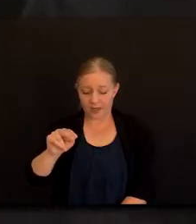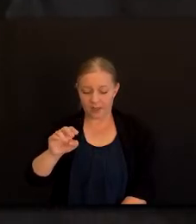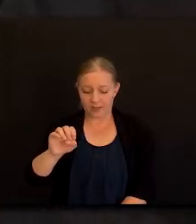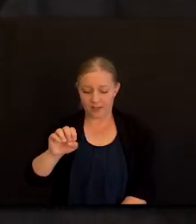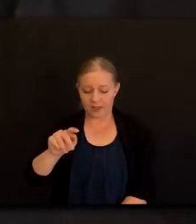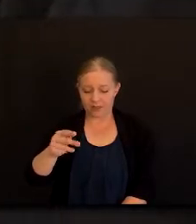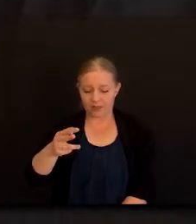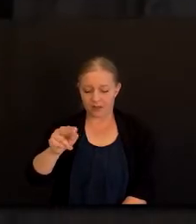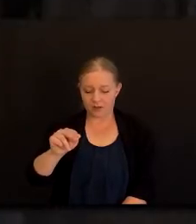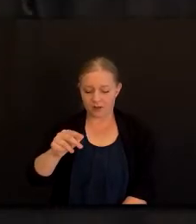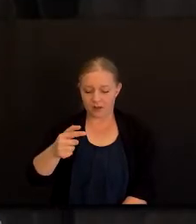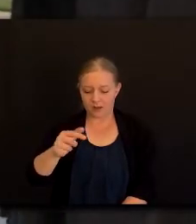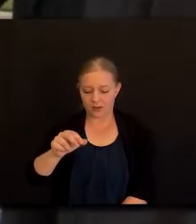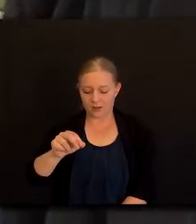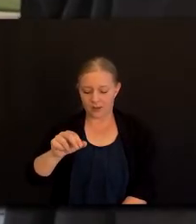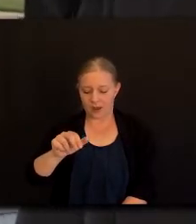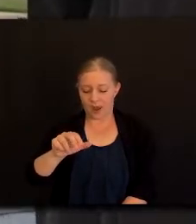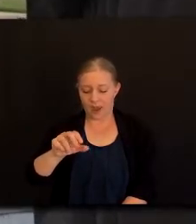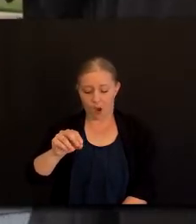Ethan Junping Gao.